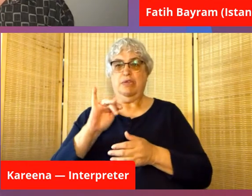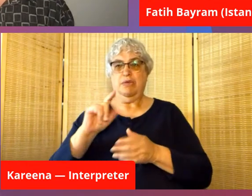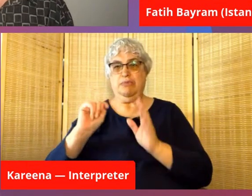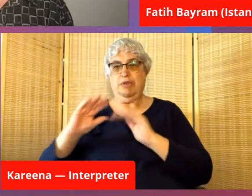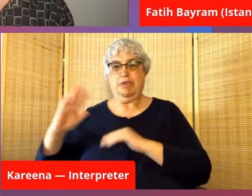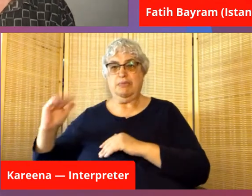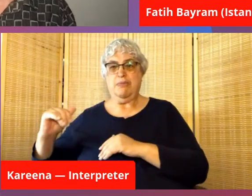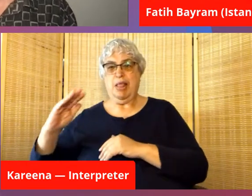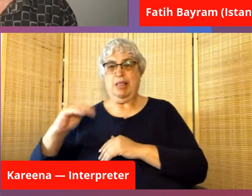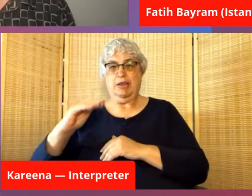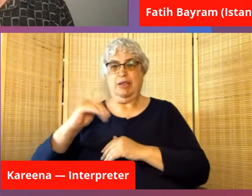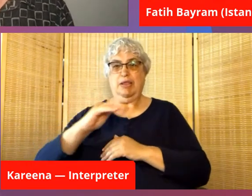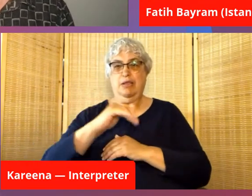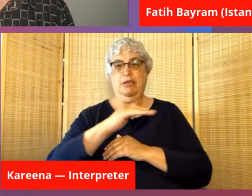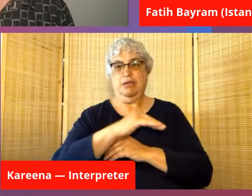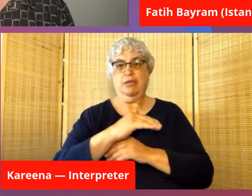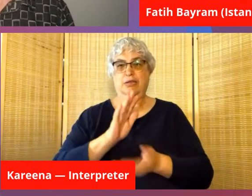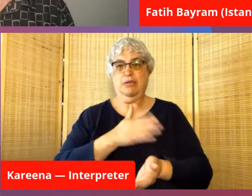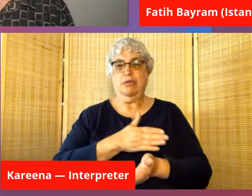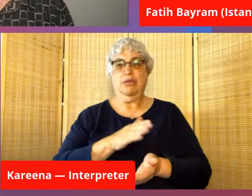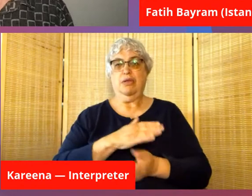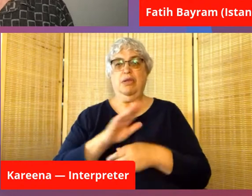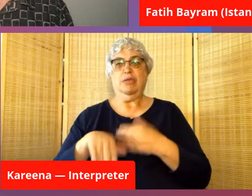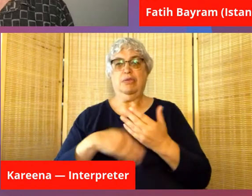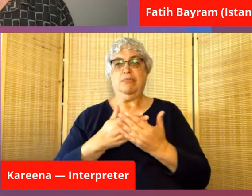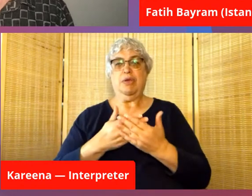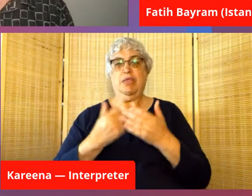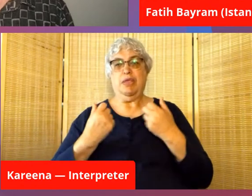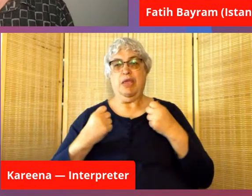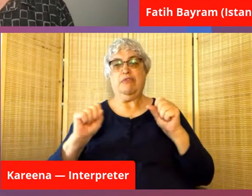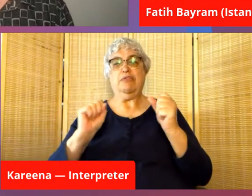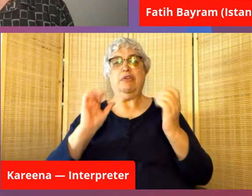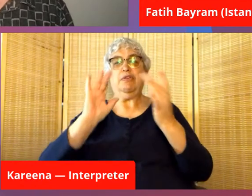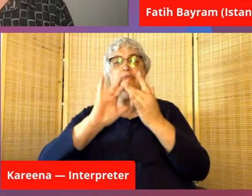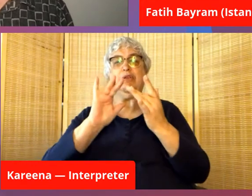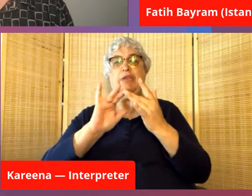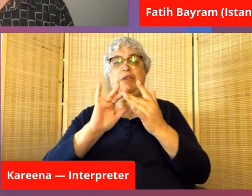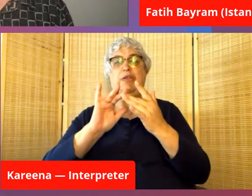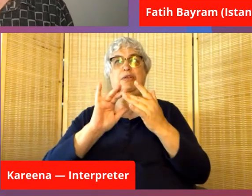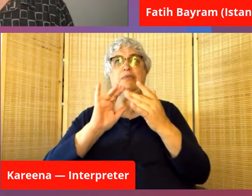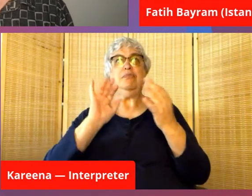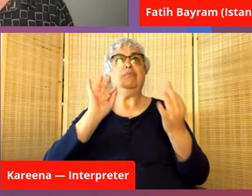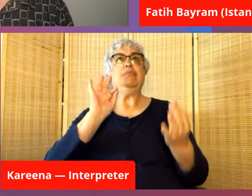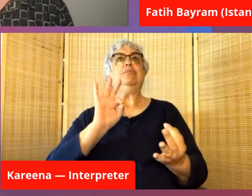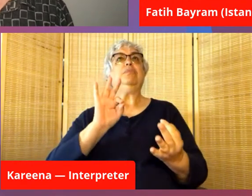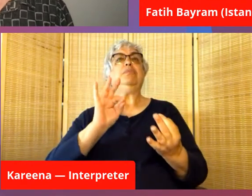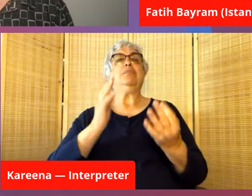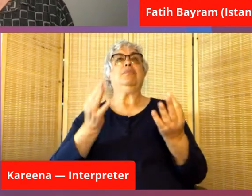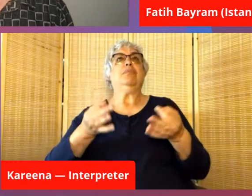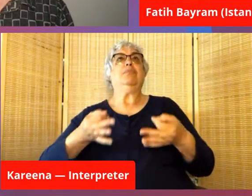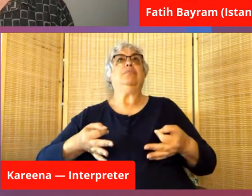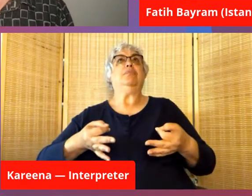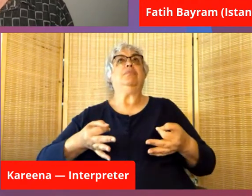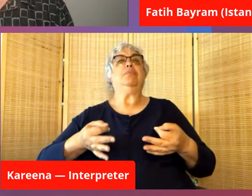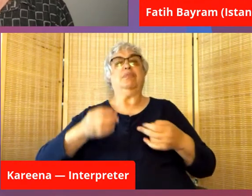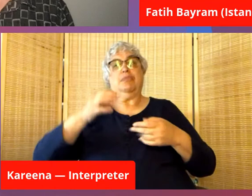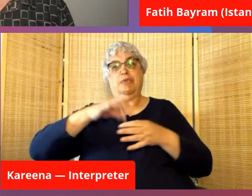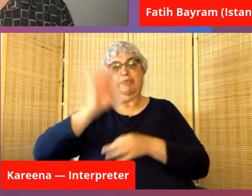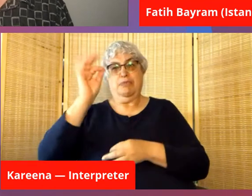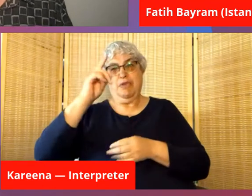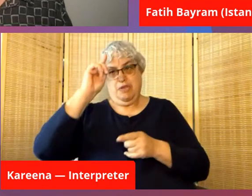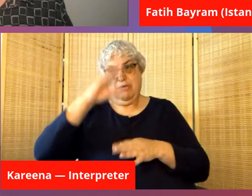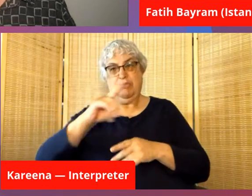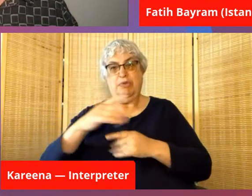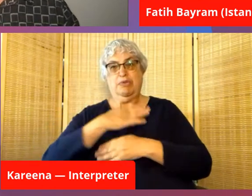melody here. So, but it's all about the effort of reaching this immaculate state of spirituality. So hope you enjoy it.